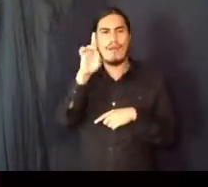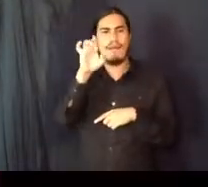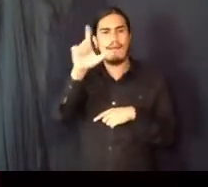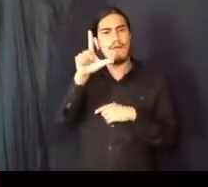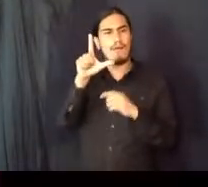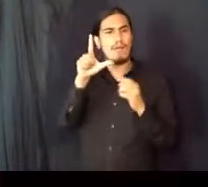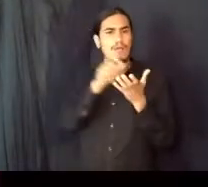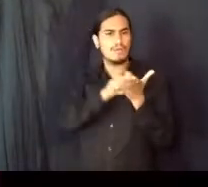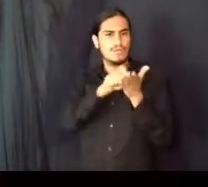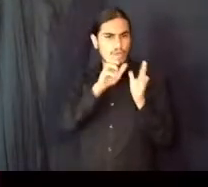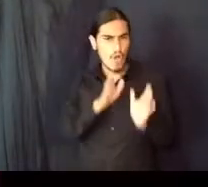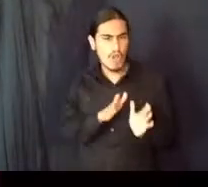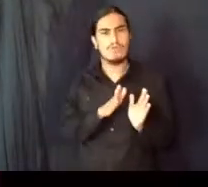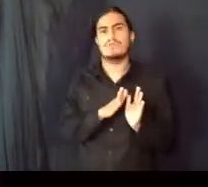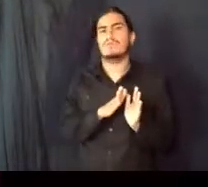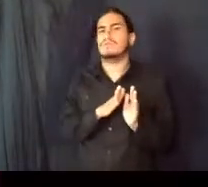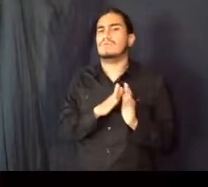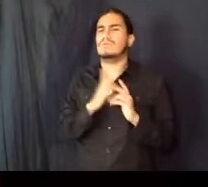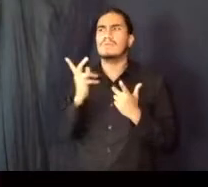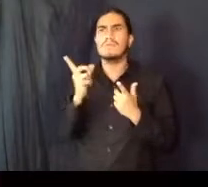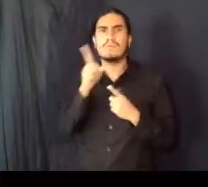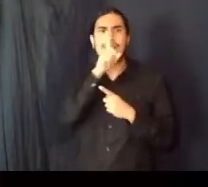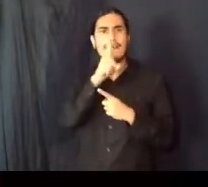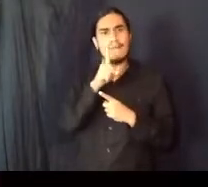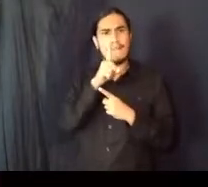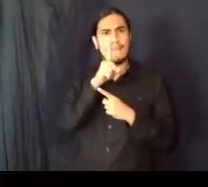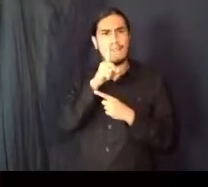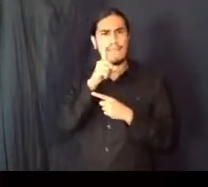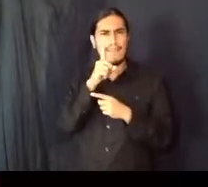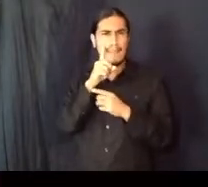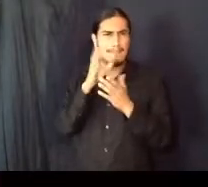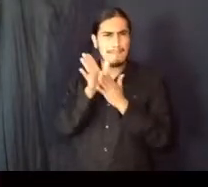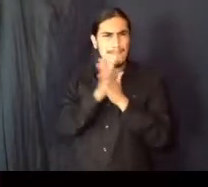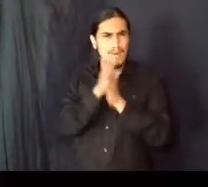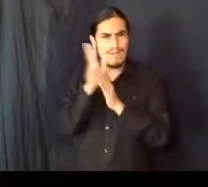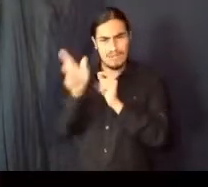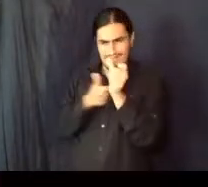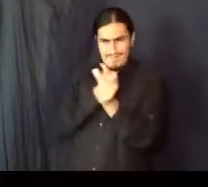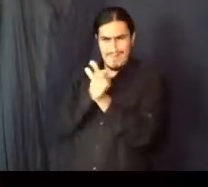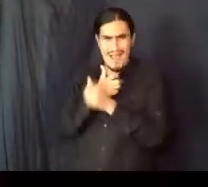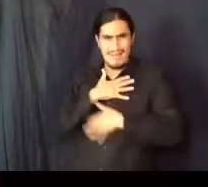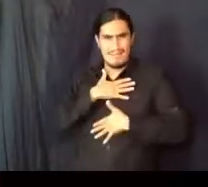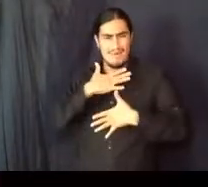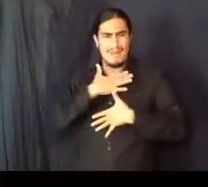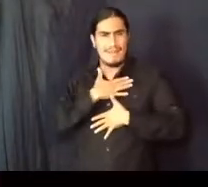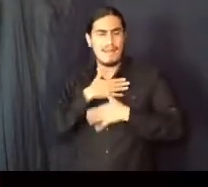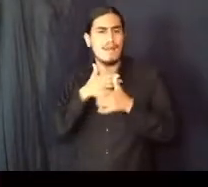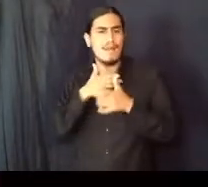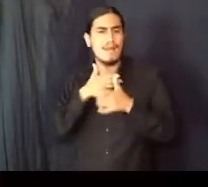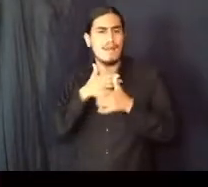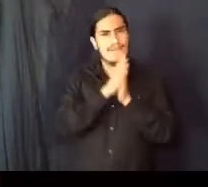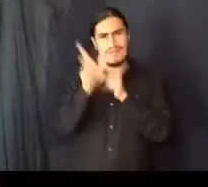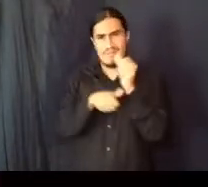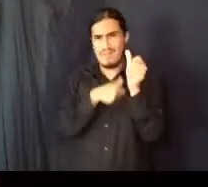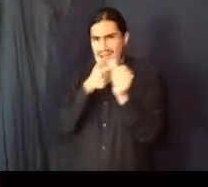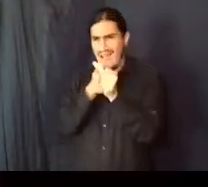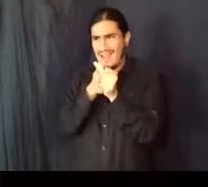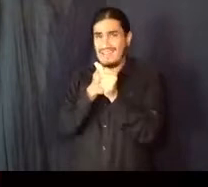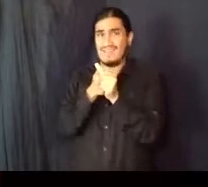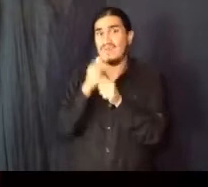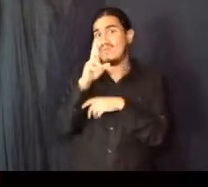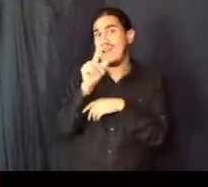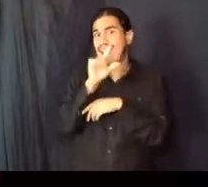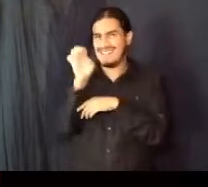material motive of unbreathing, a motive which sticks to the policing of race, especially of Blackness,